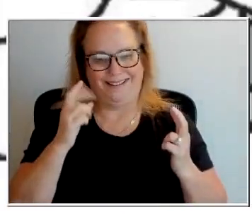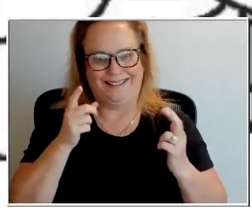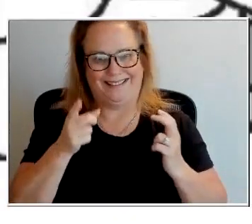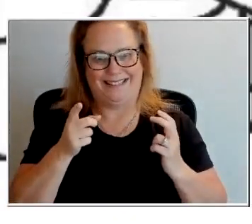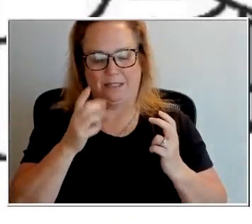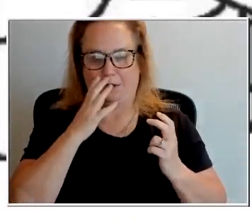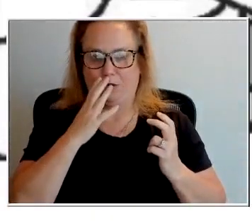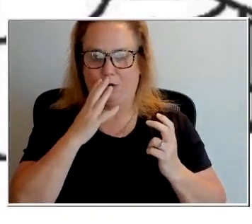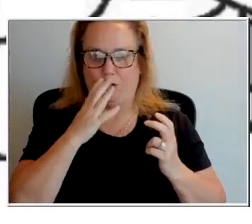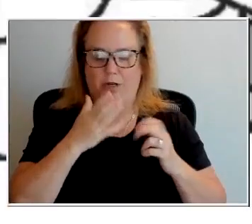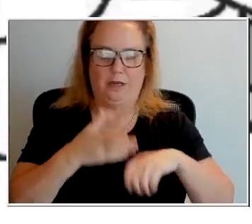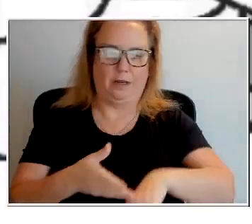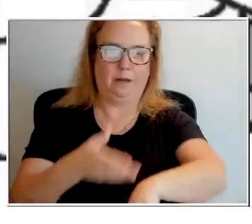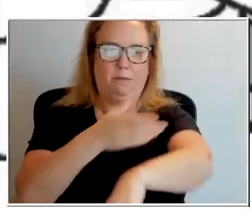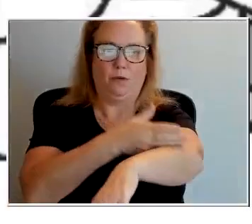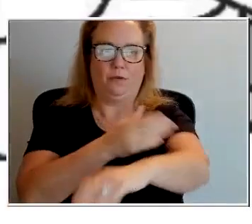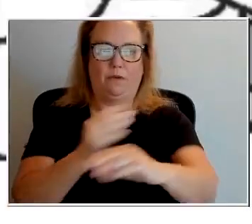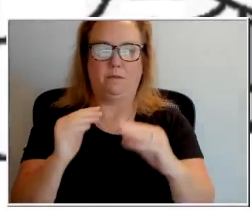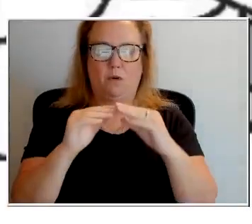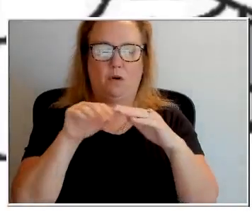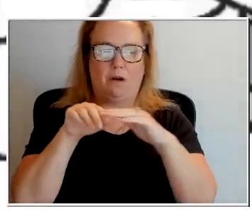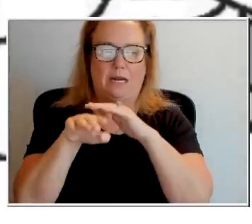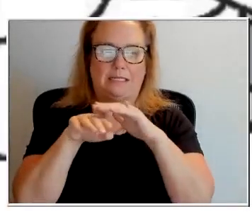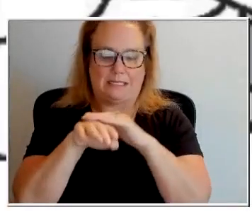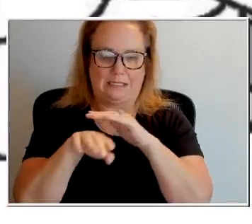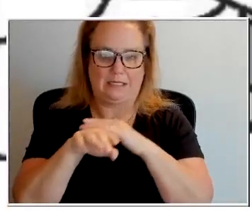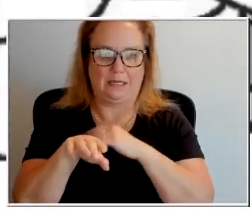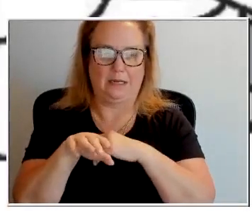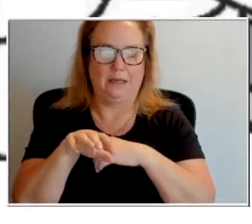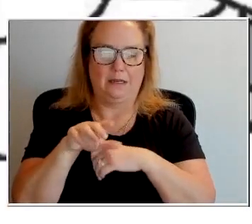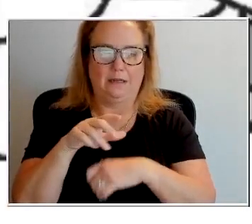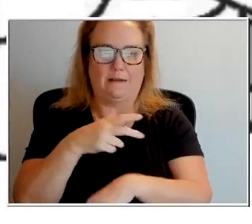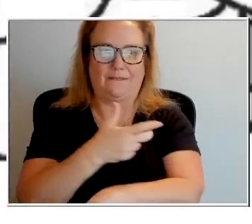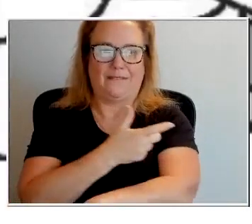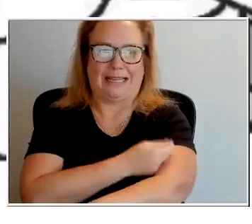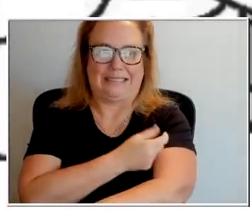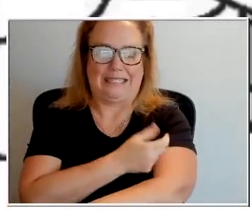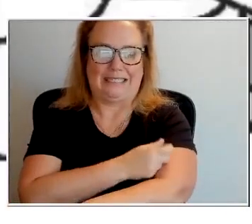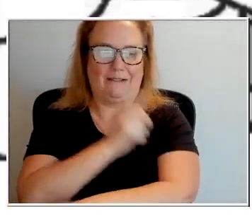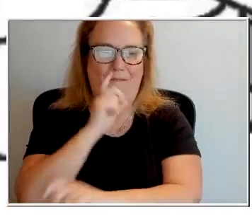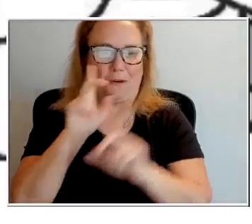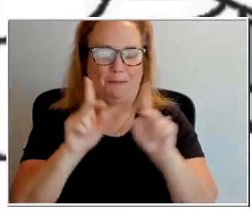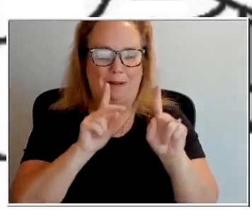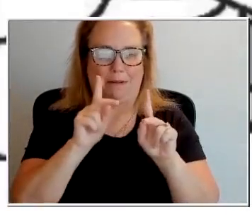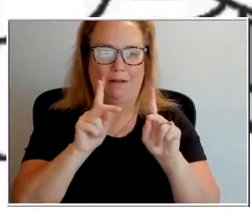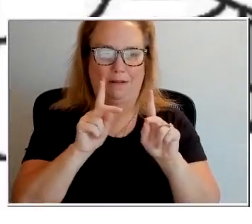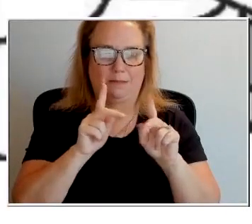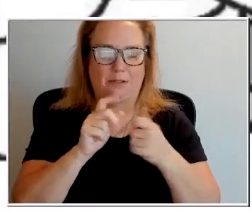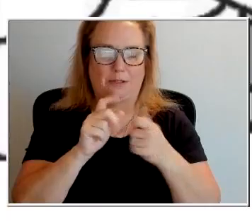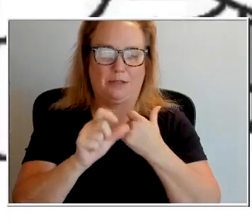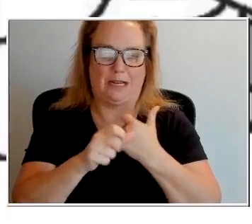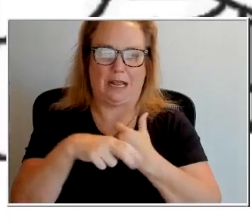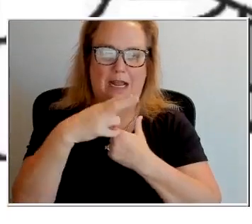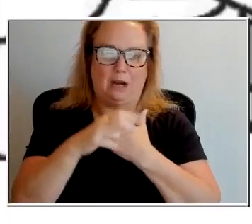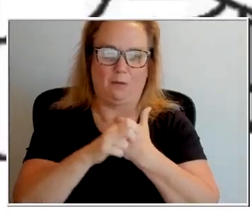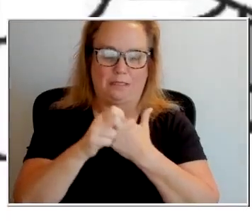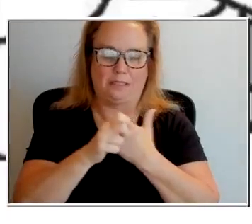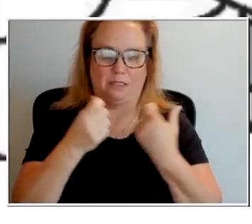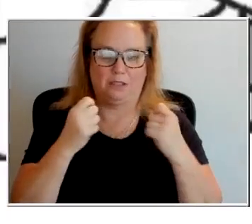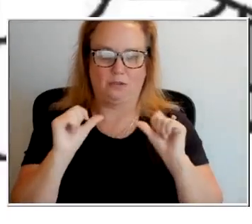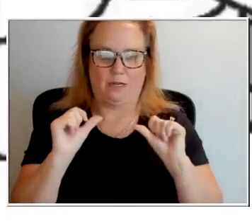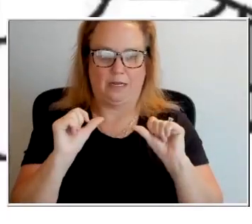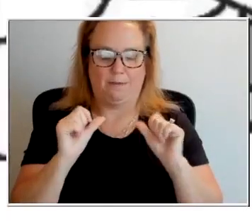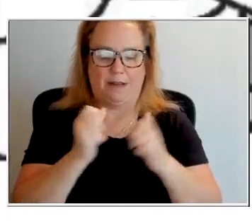and prove more access to vaccines for people, especially those at risk, to try and keep everyone